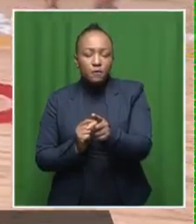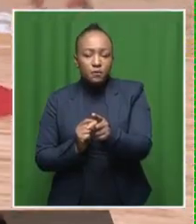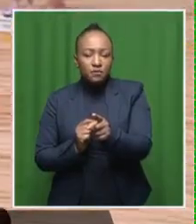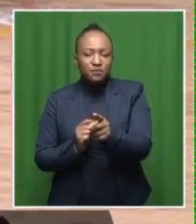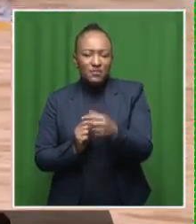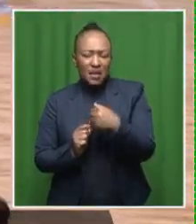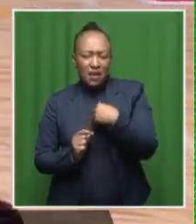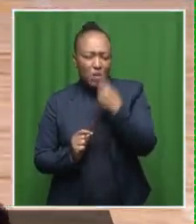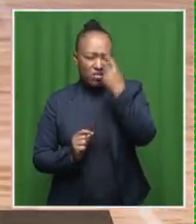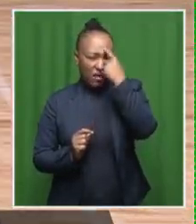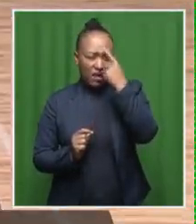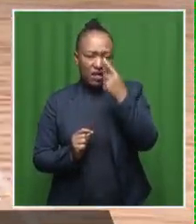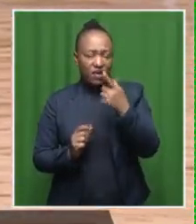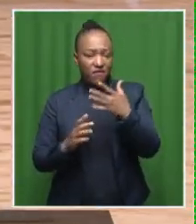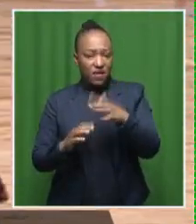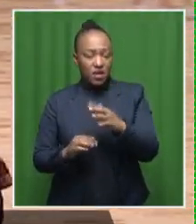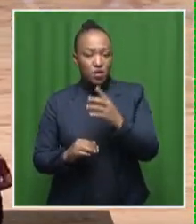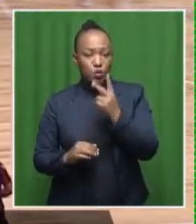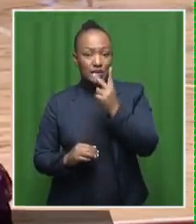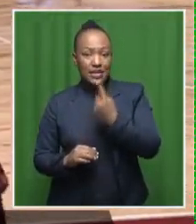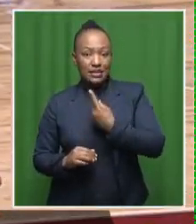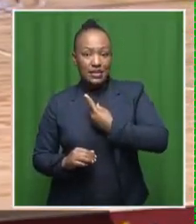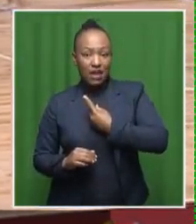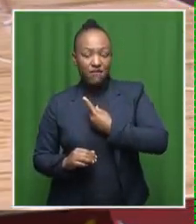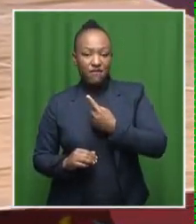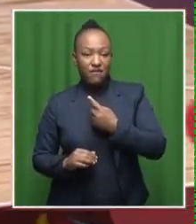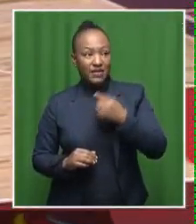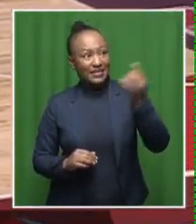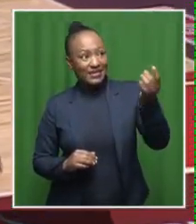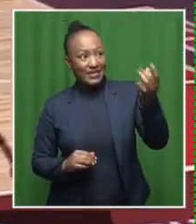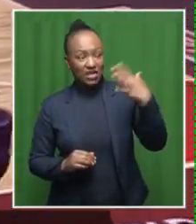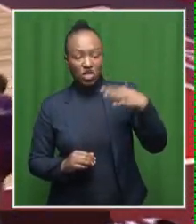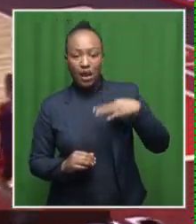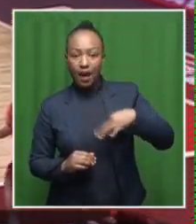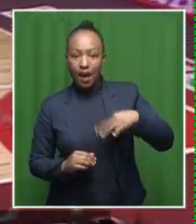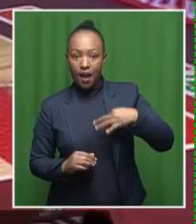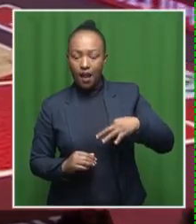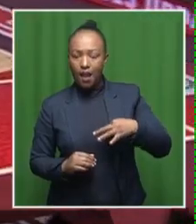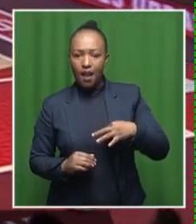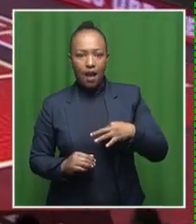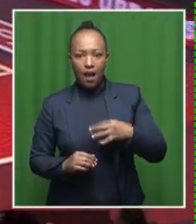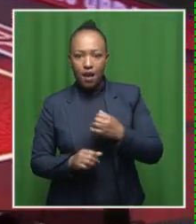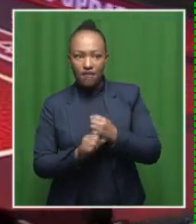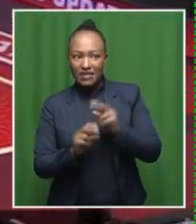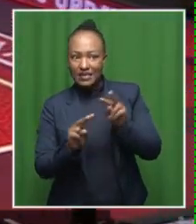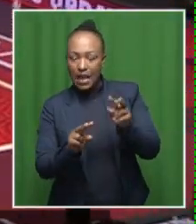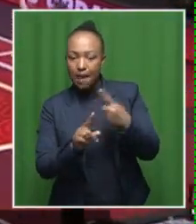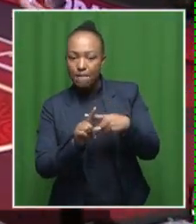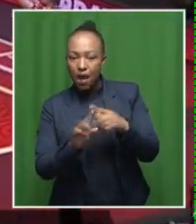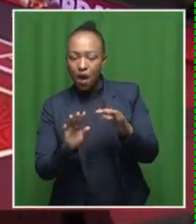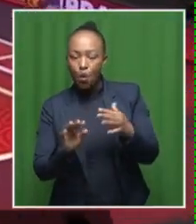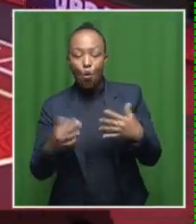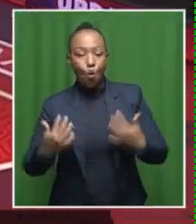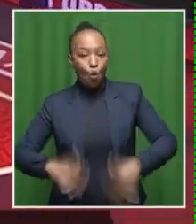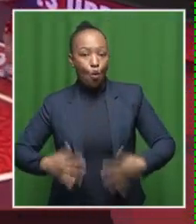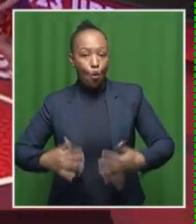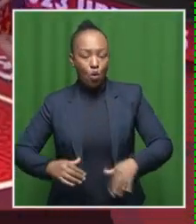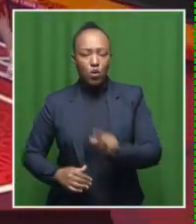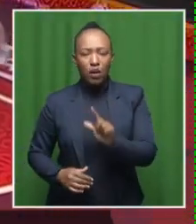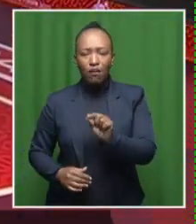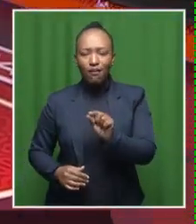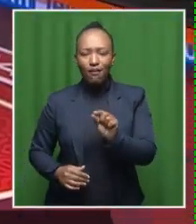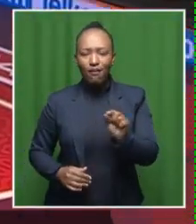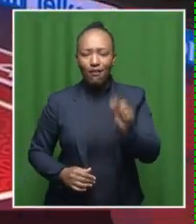have seen or felt how the Sunshine Girls have played in a while. So it's going to be quite a very big encounter to see how